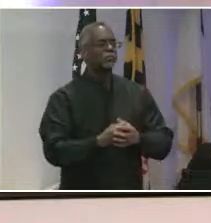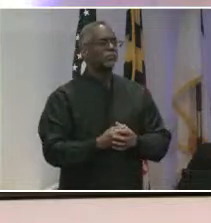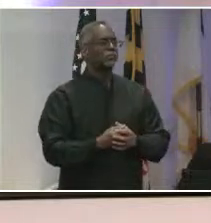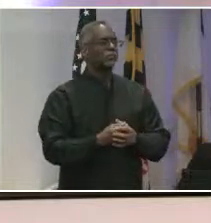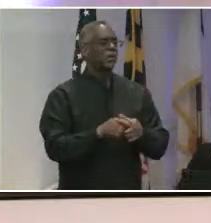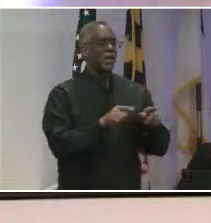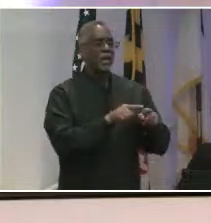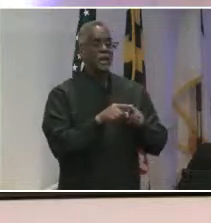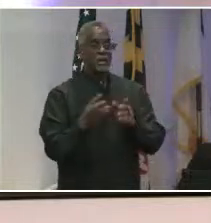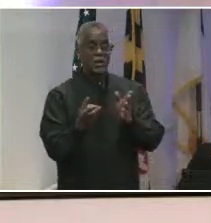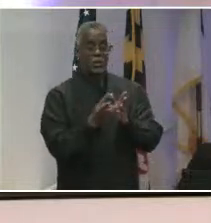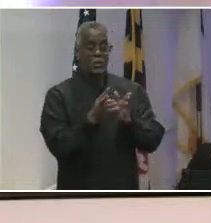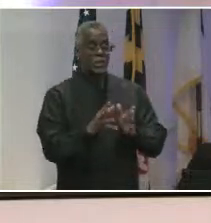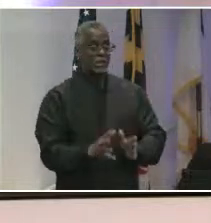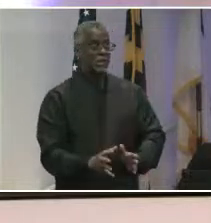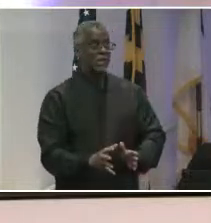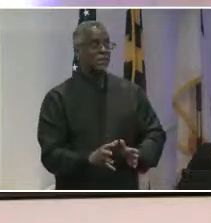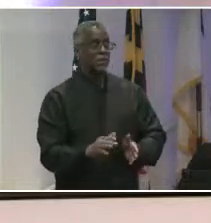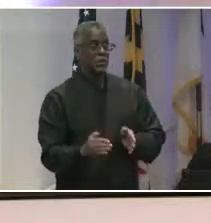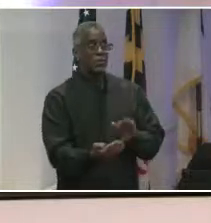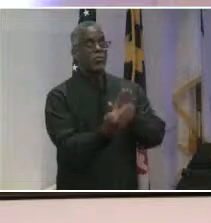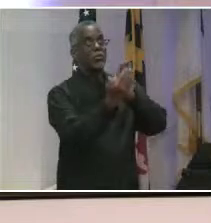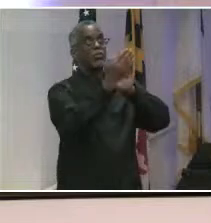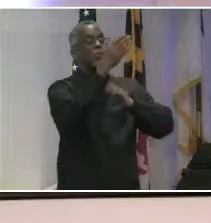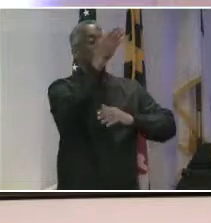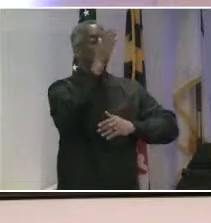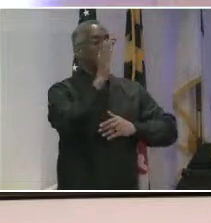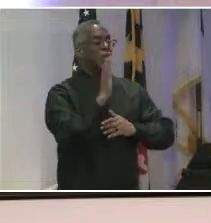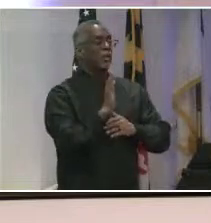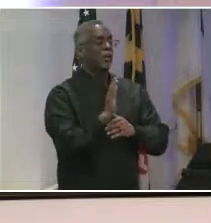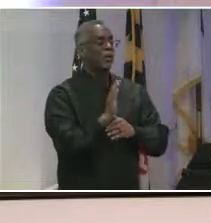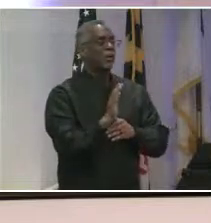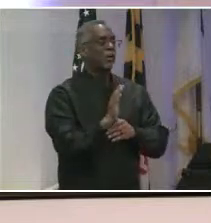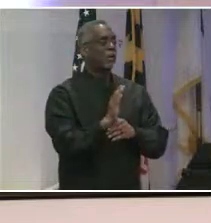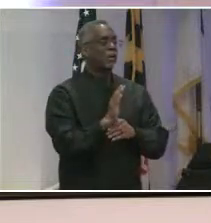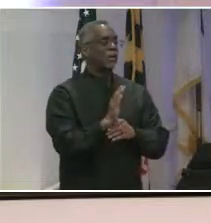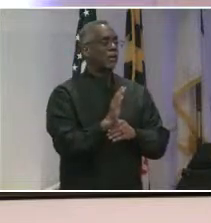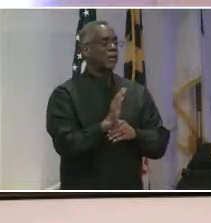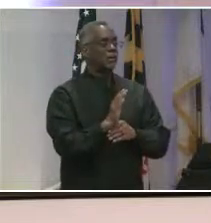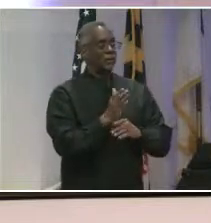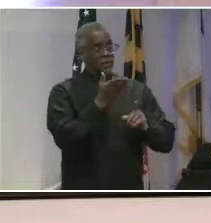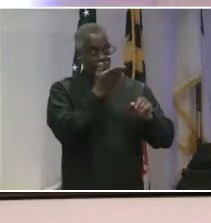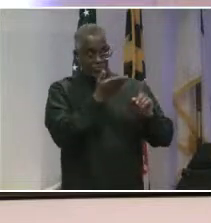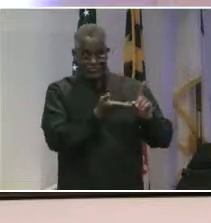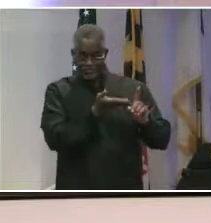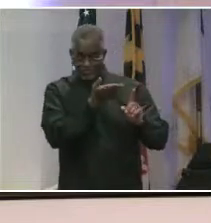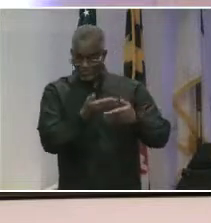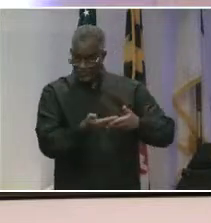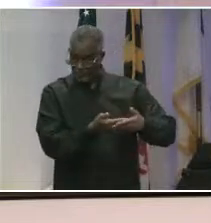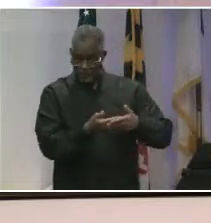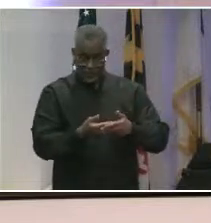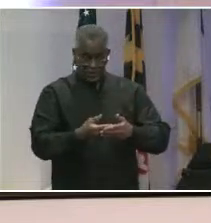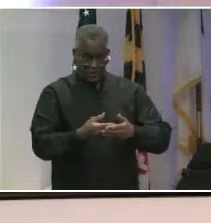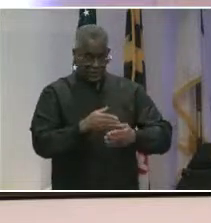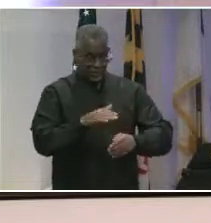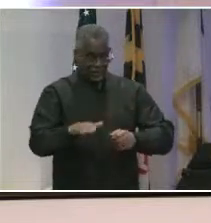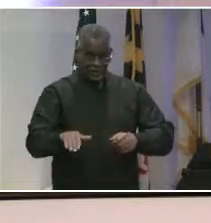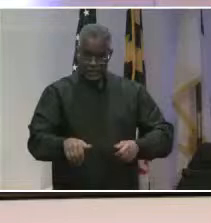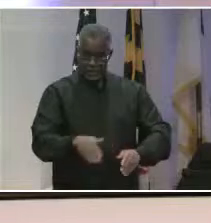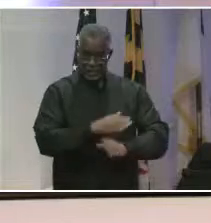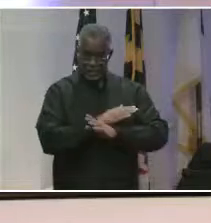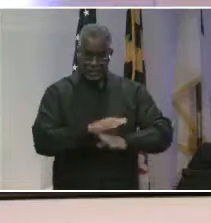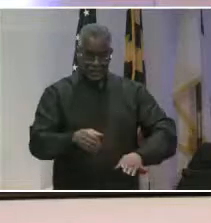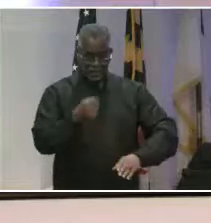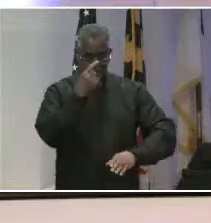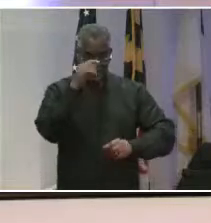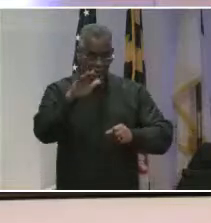As a witness before God, he may not understand it all now, but